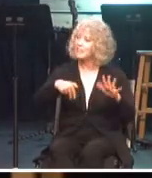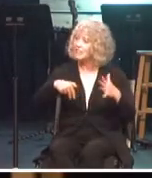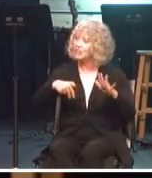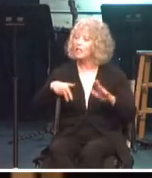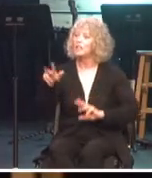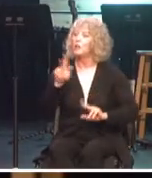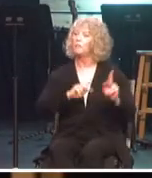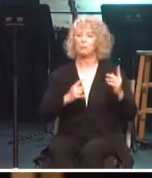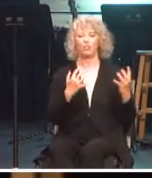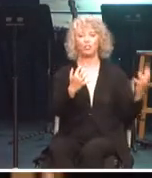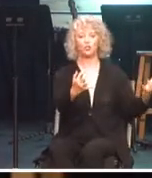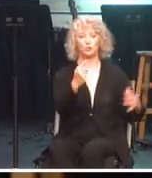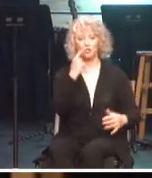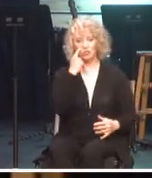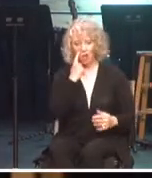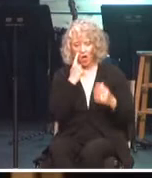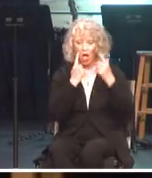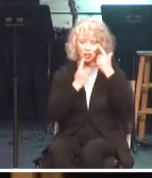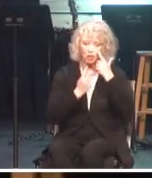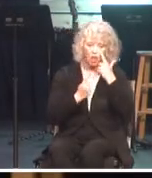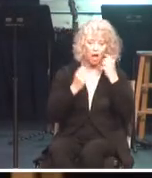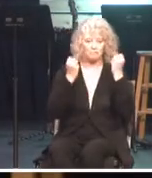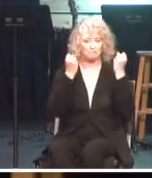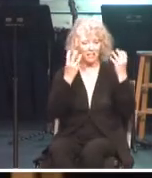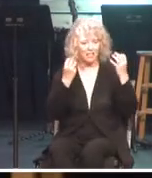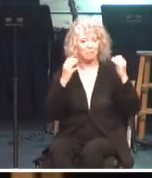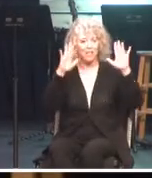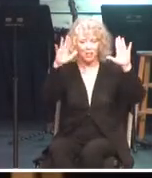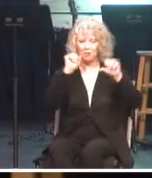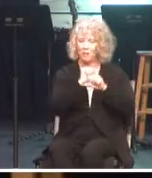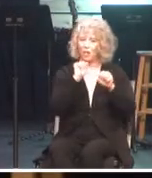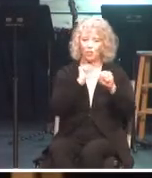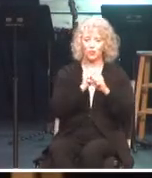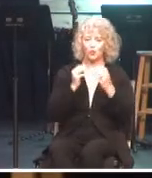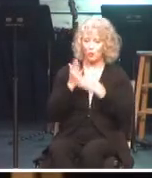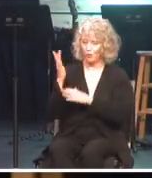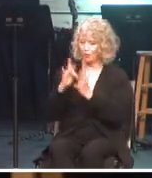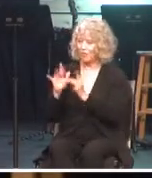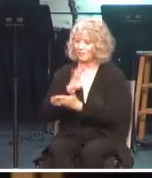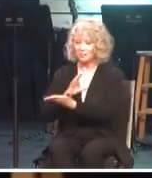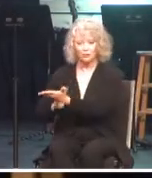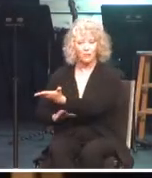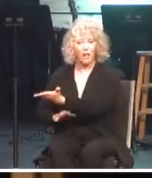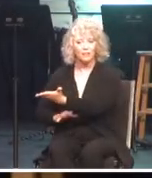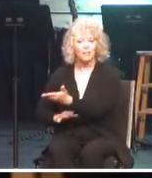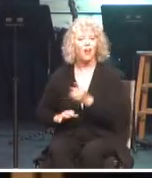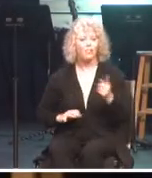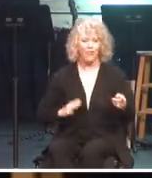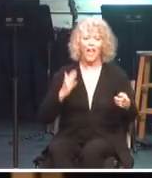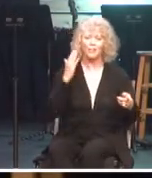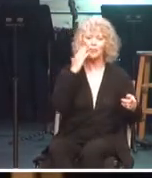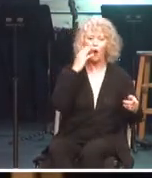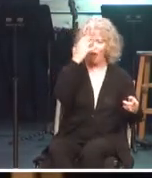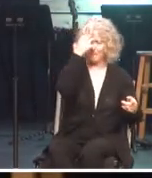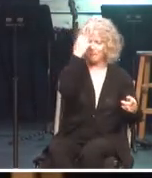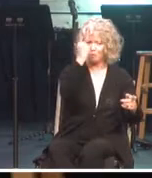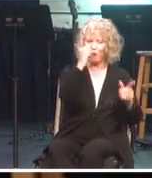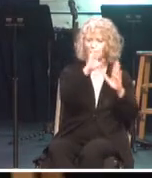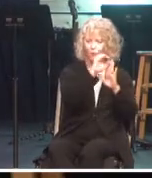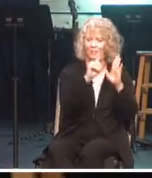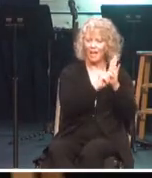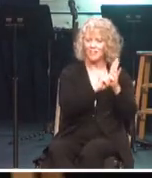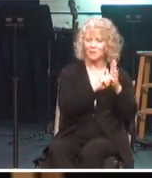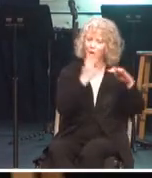And people in this crowd have witnessed many of these miracles. They know their Old Testament. They know Old Testament